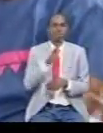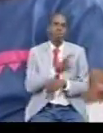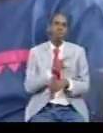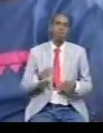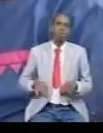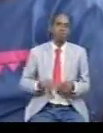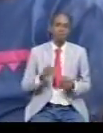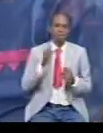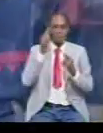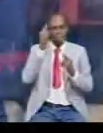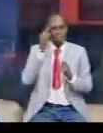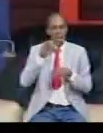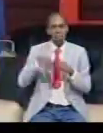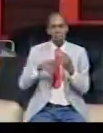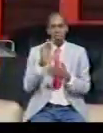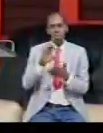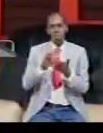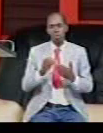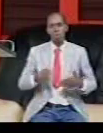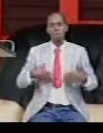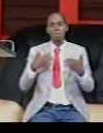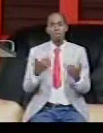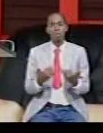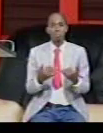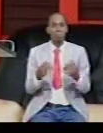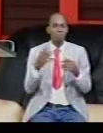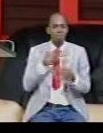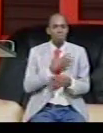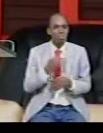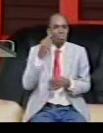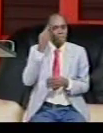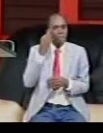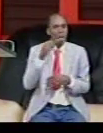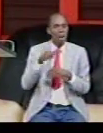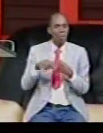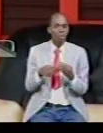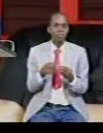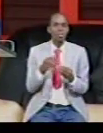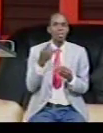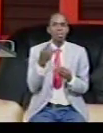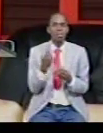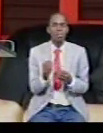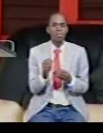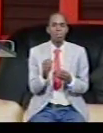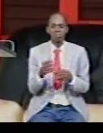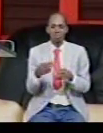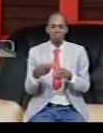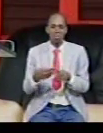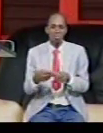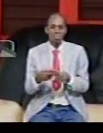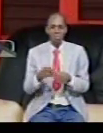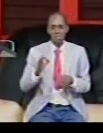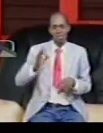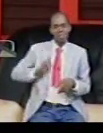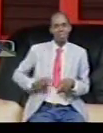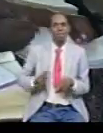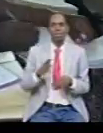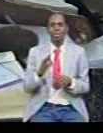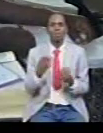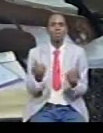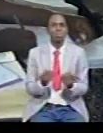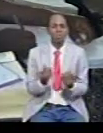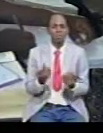Think about your life now and think about the gains, temporary gain of sin,